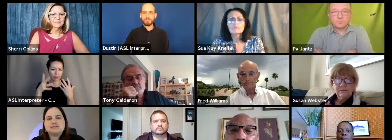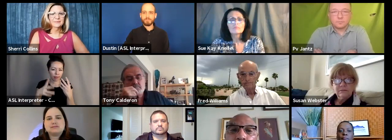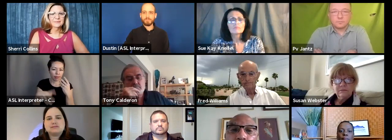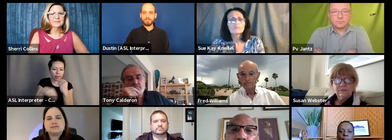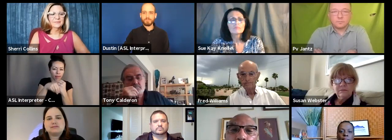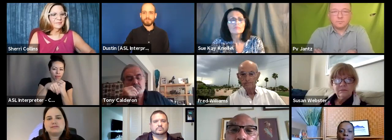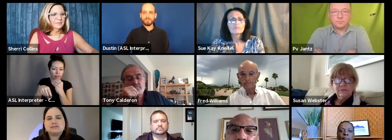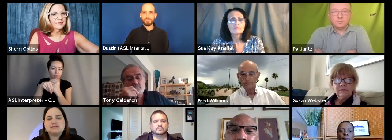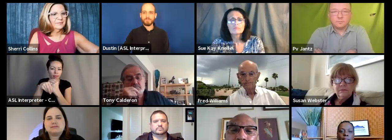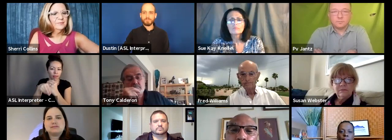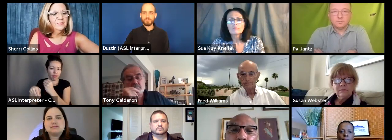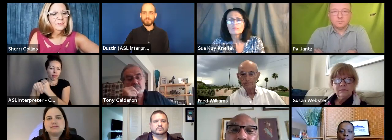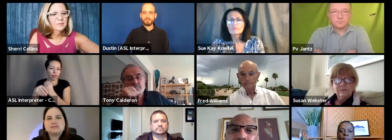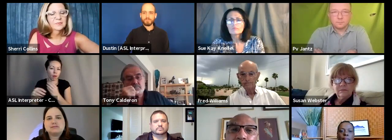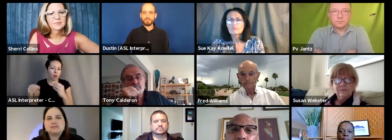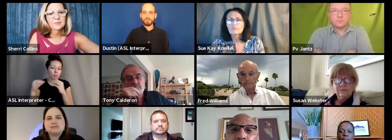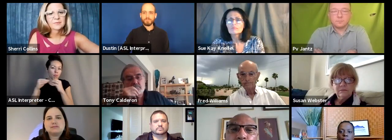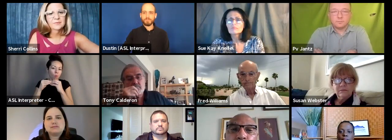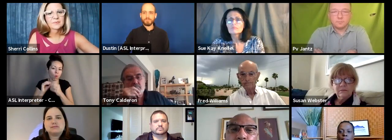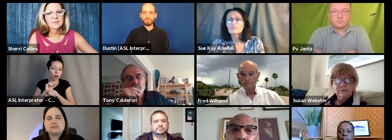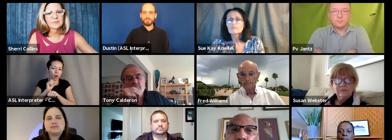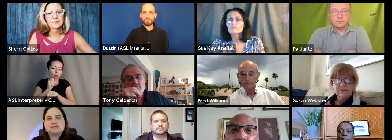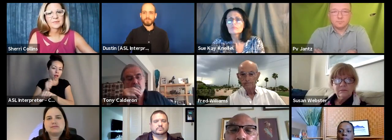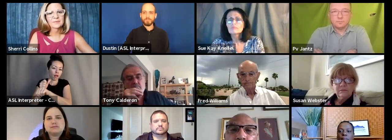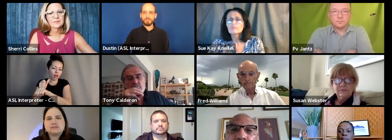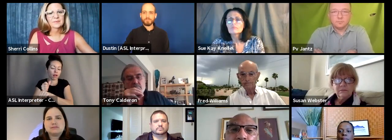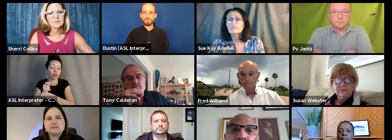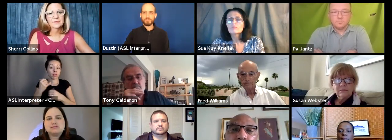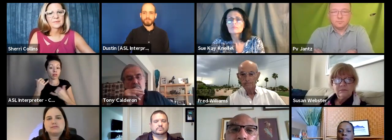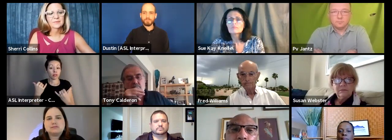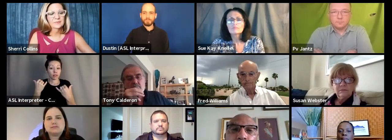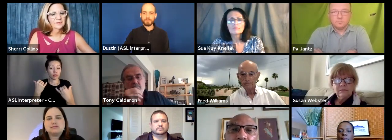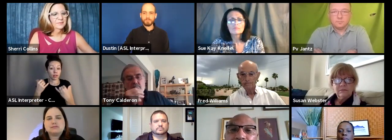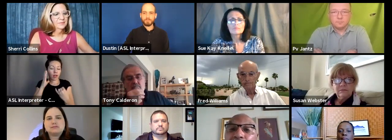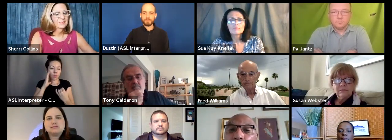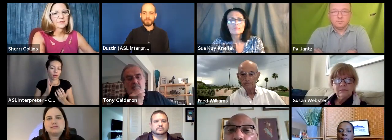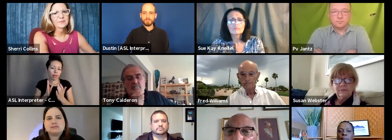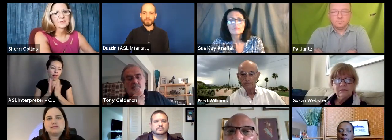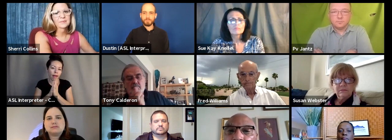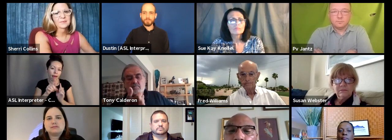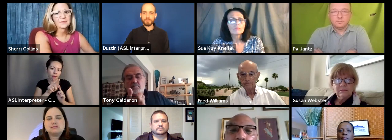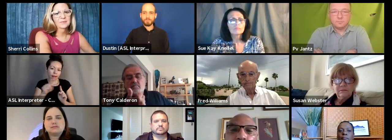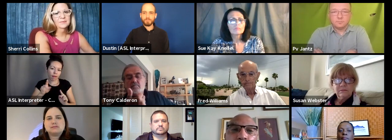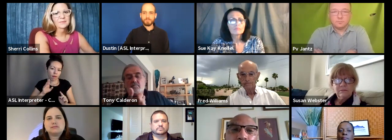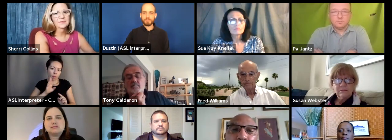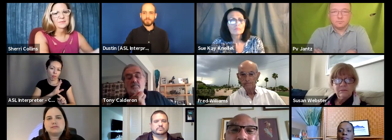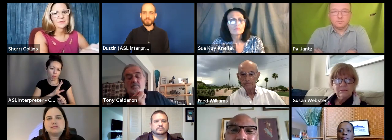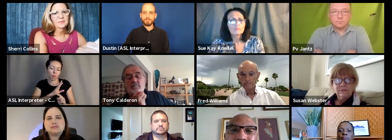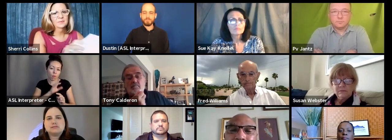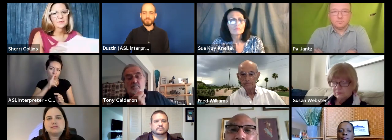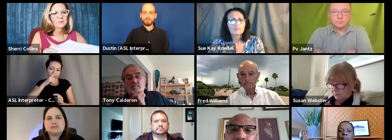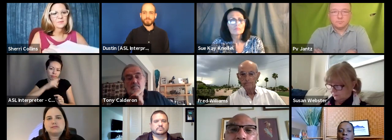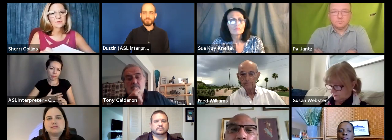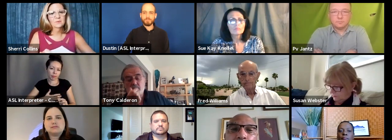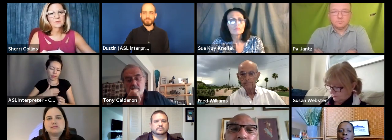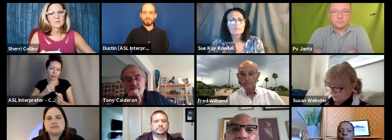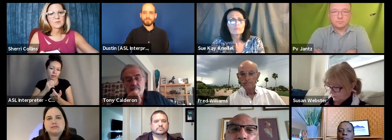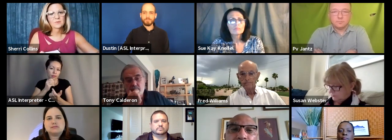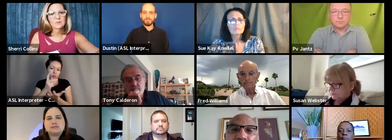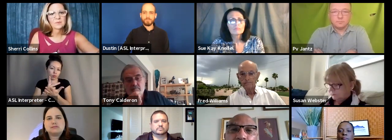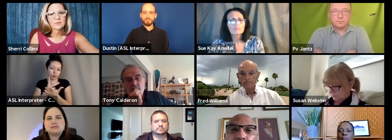place. So tonight I will be asking the board to approve the budget numbers that we're